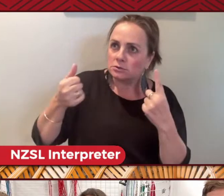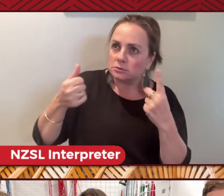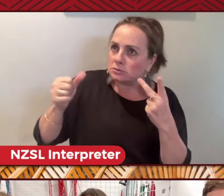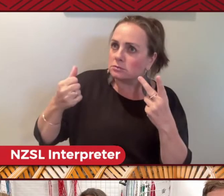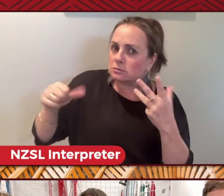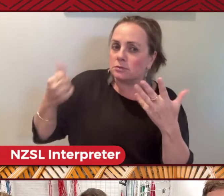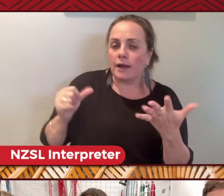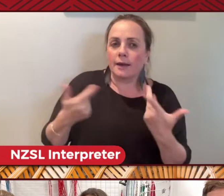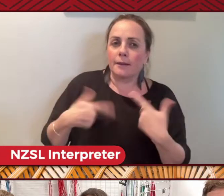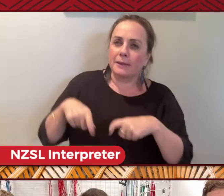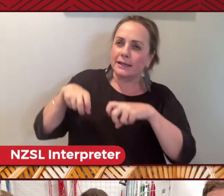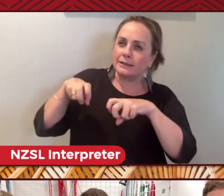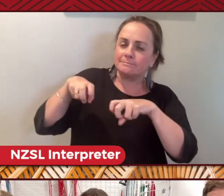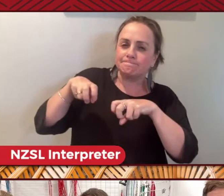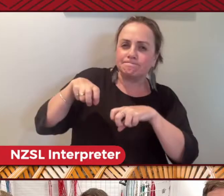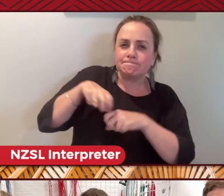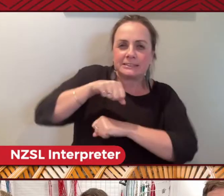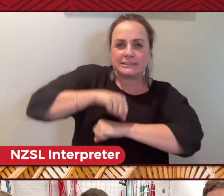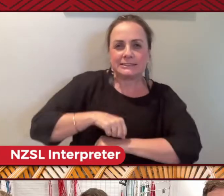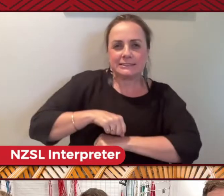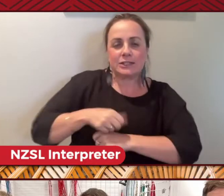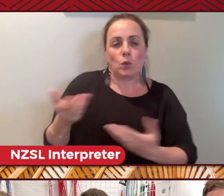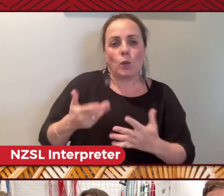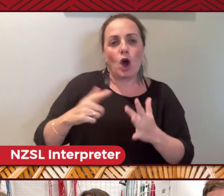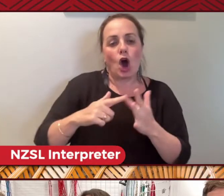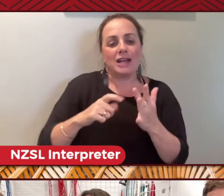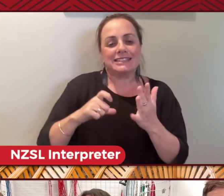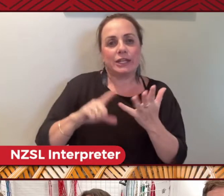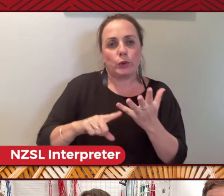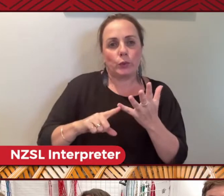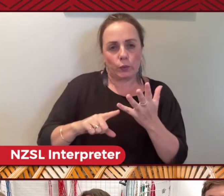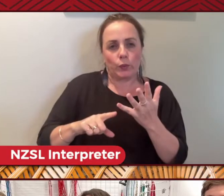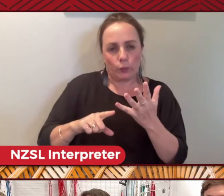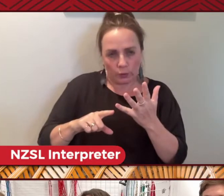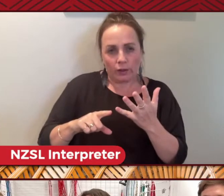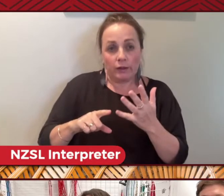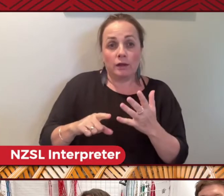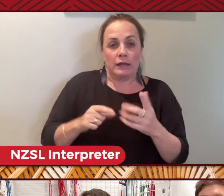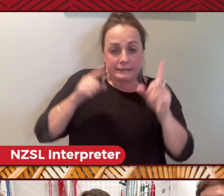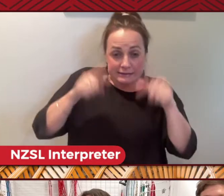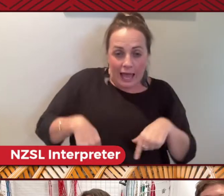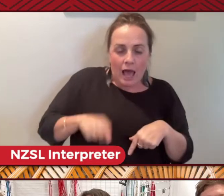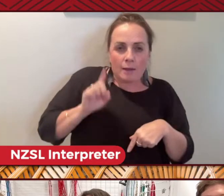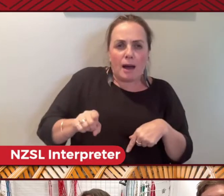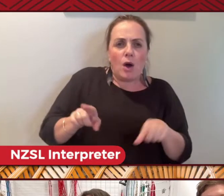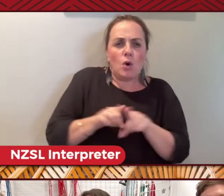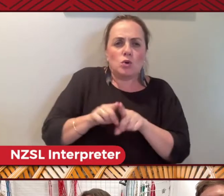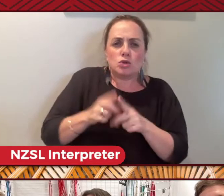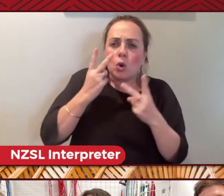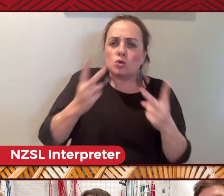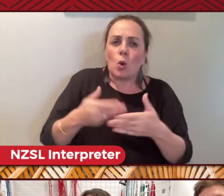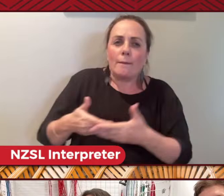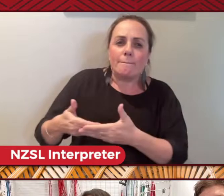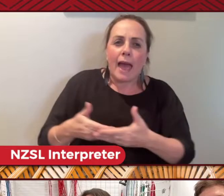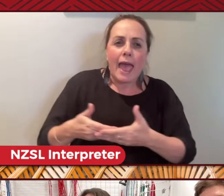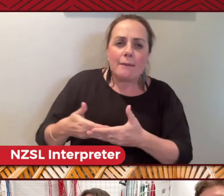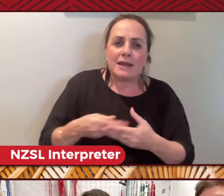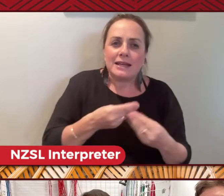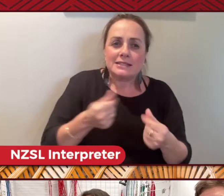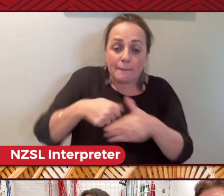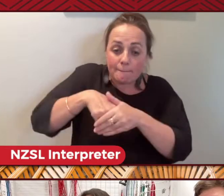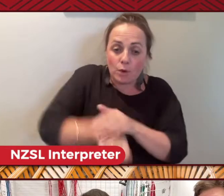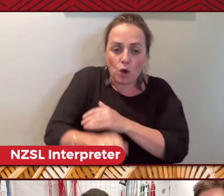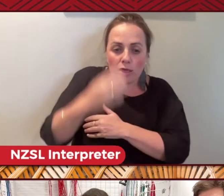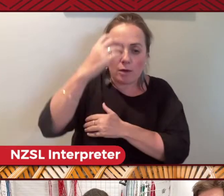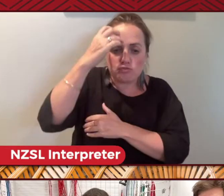the ICU to start their journey, I was also seeing the babies that had had a brain injury at birth, a stroke